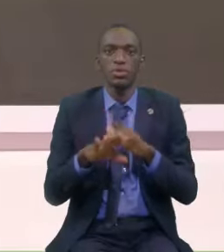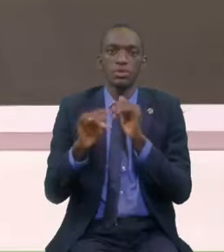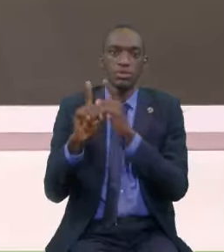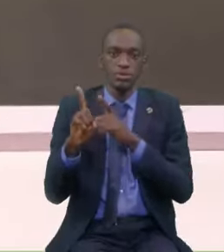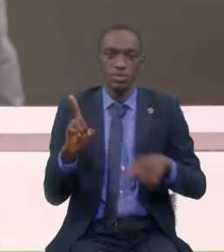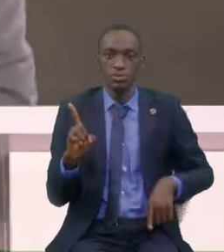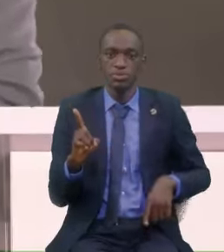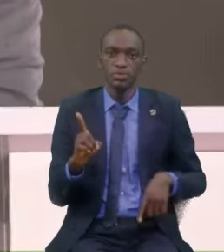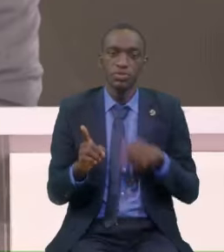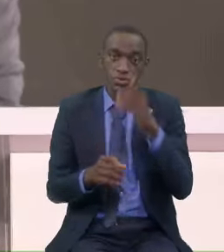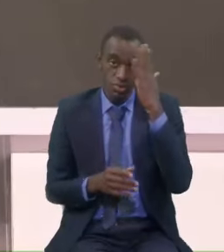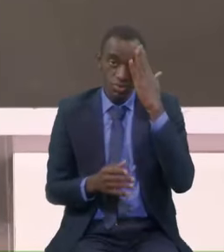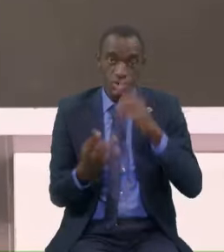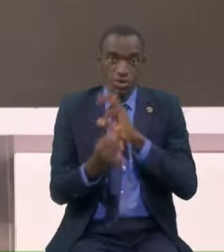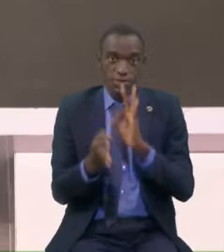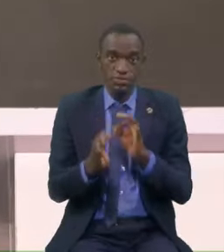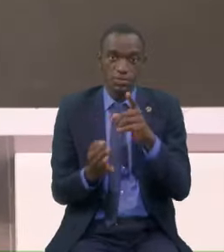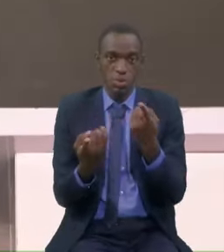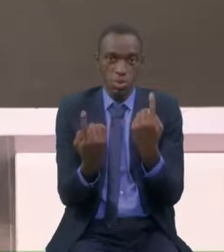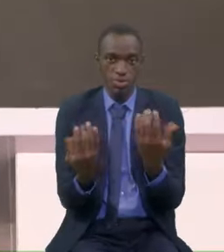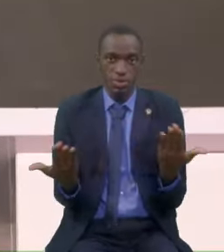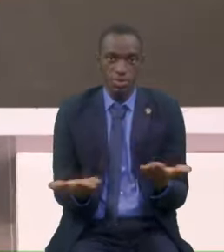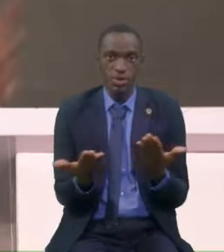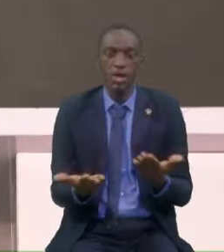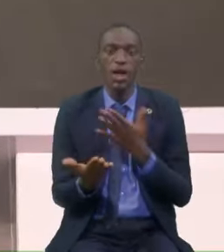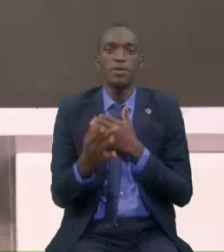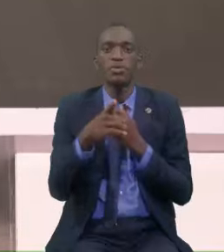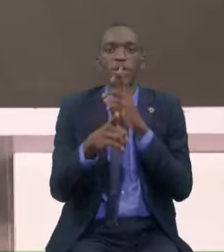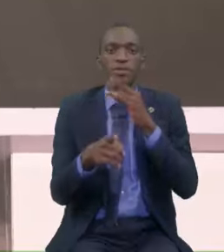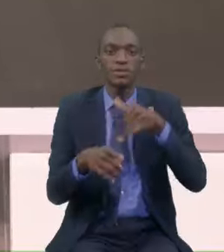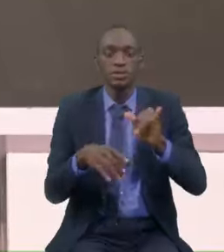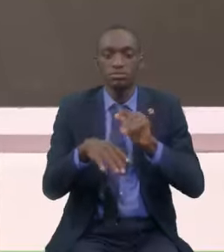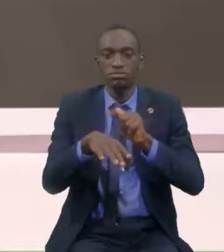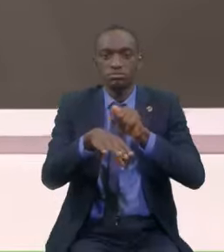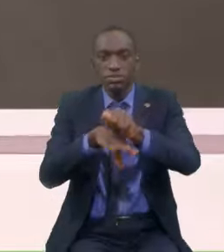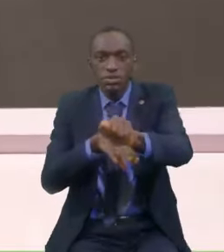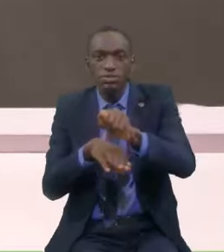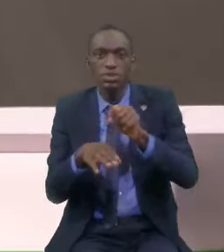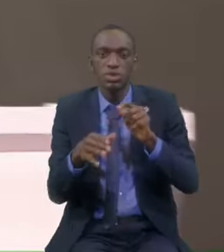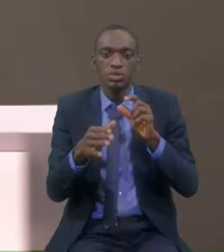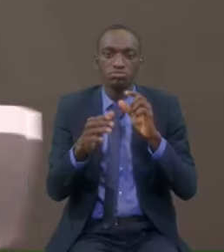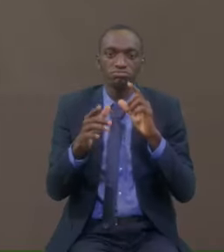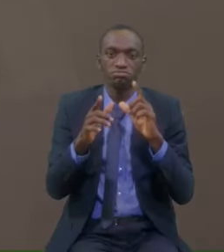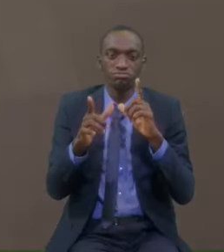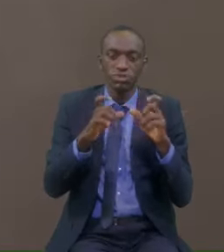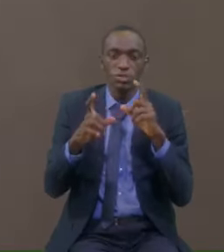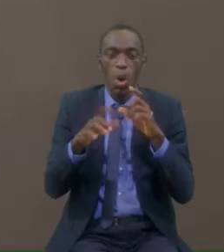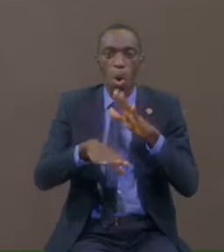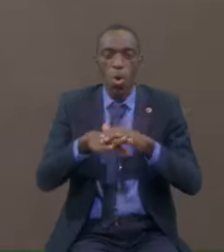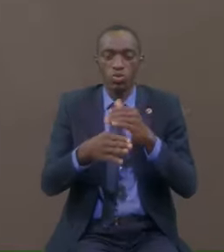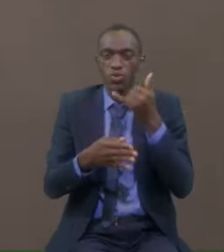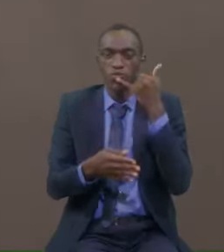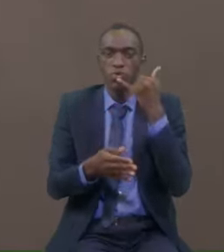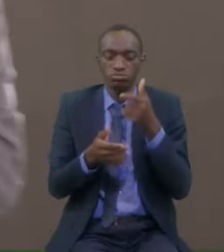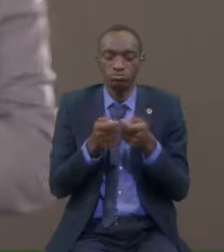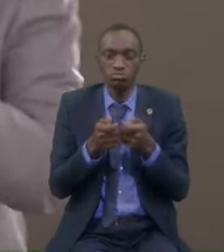come in here and you're still sending texts and sending chat, if you come in here and while the message is